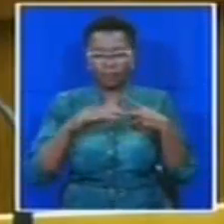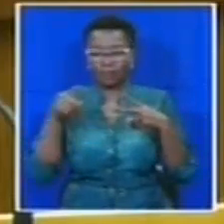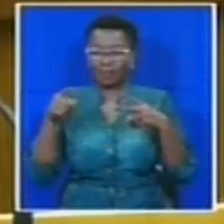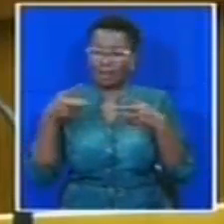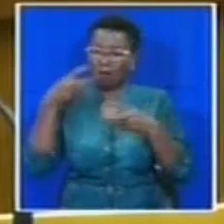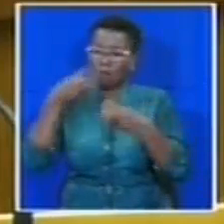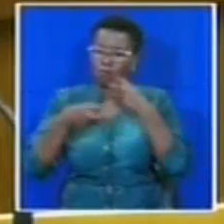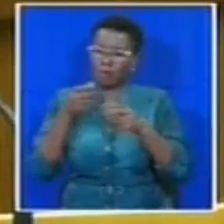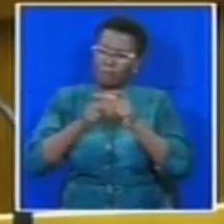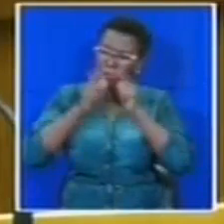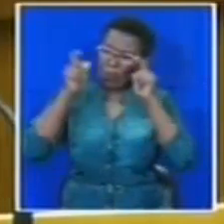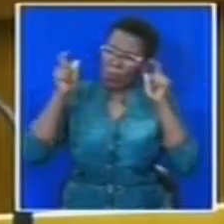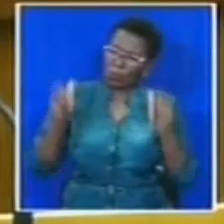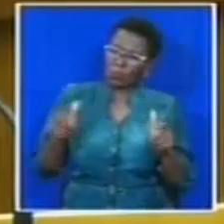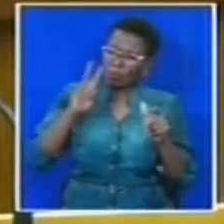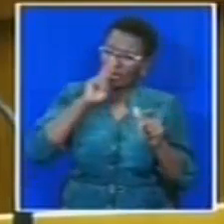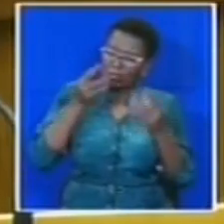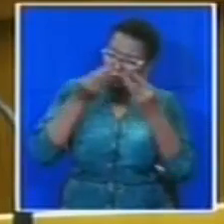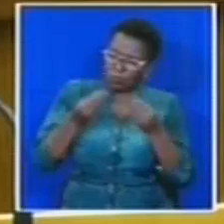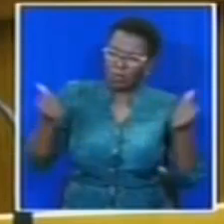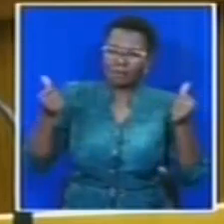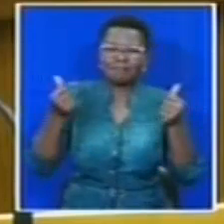whether you like buffaloes or not is another matter,